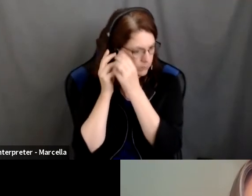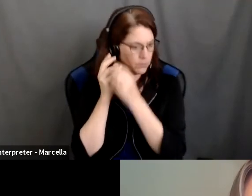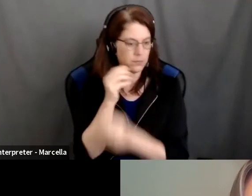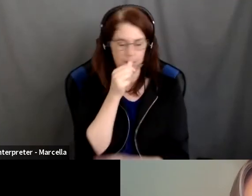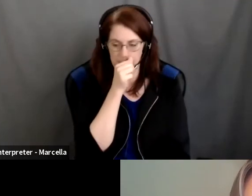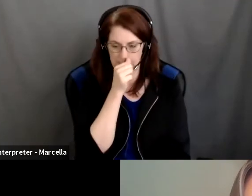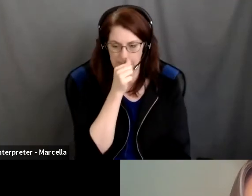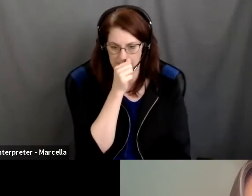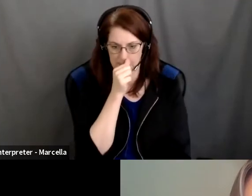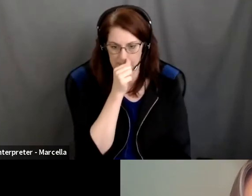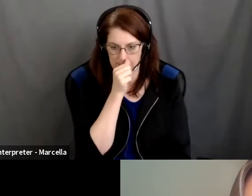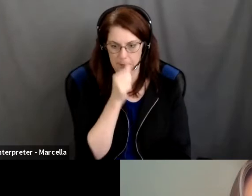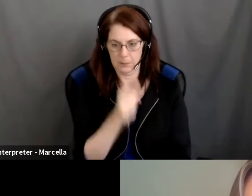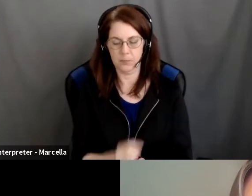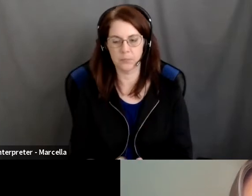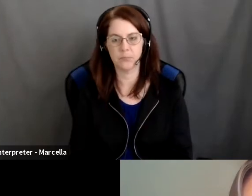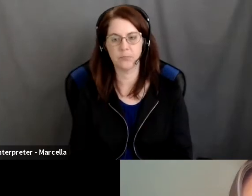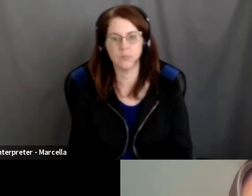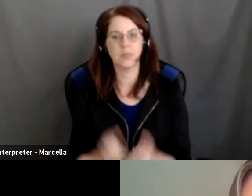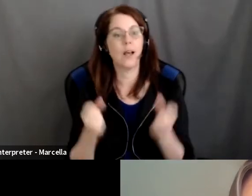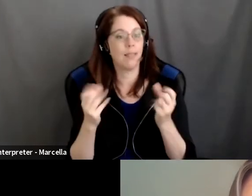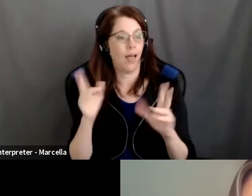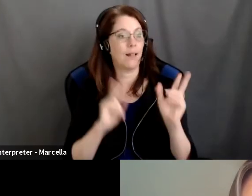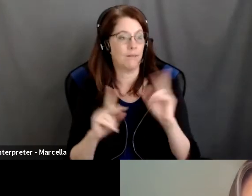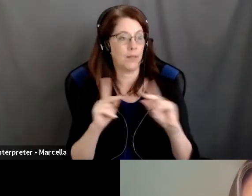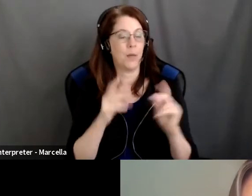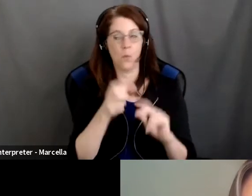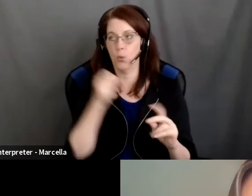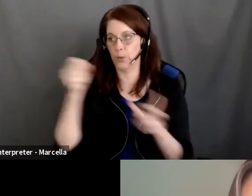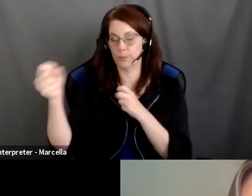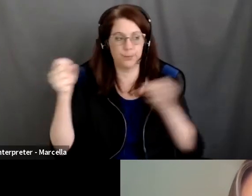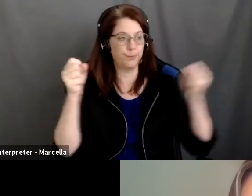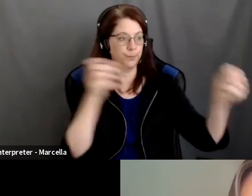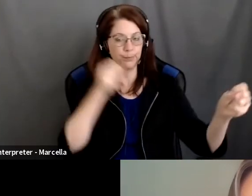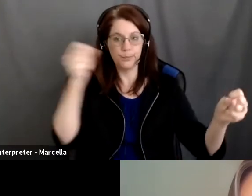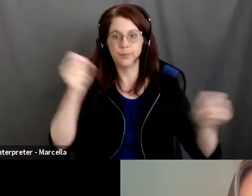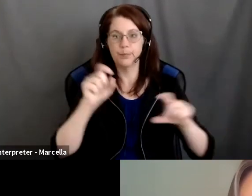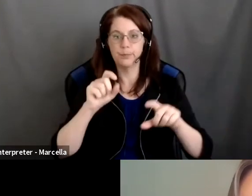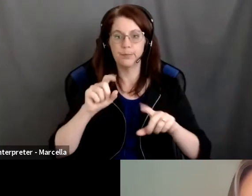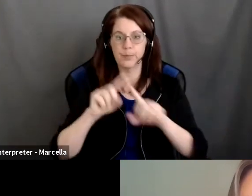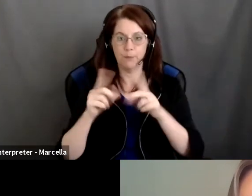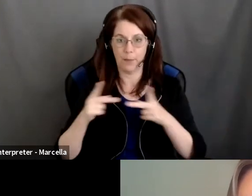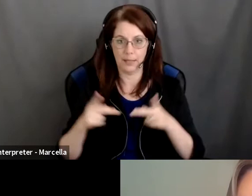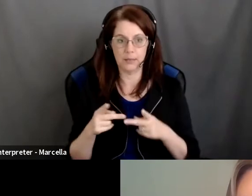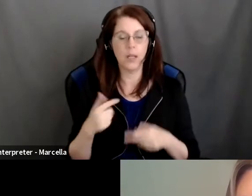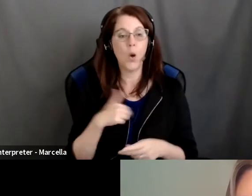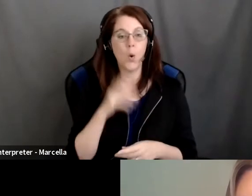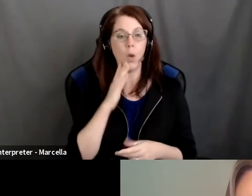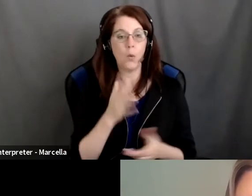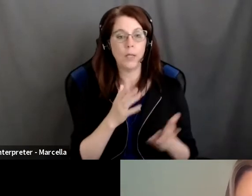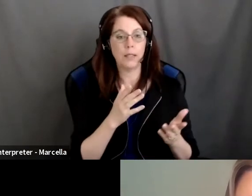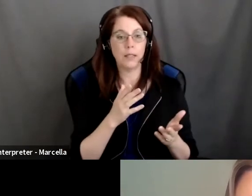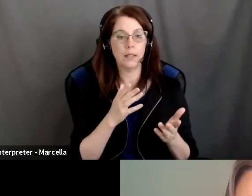a lot of displaced people. So what happened was we would